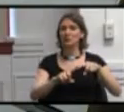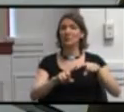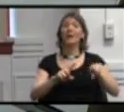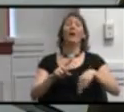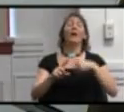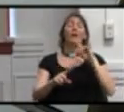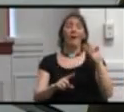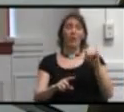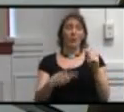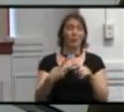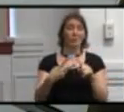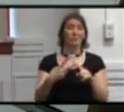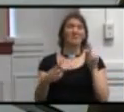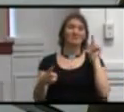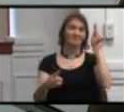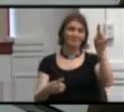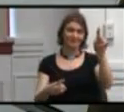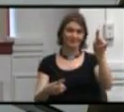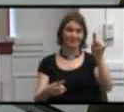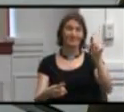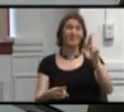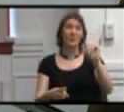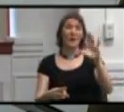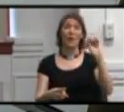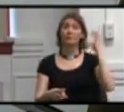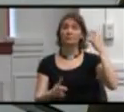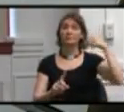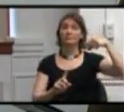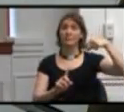also maintain one up at the radio tower.